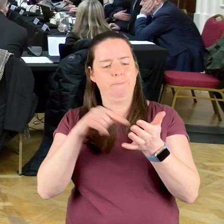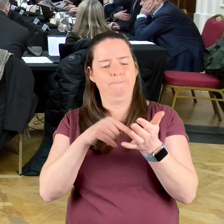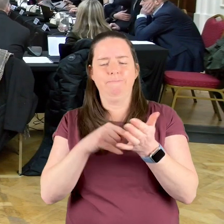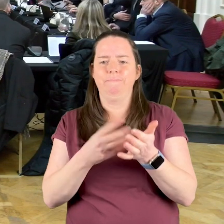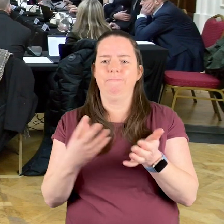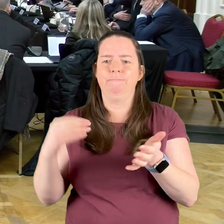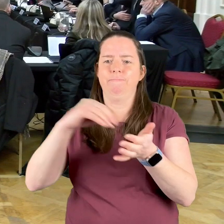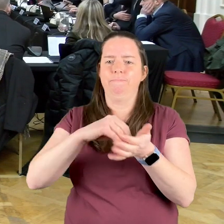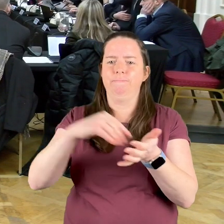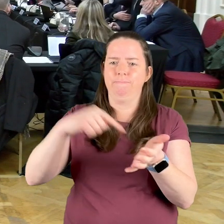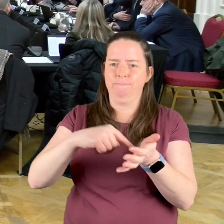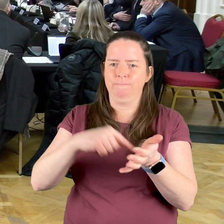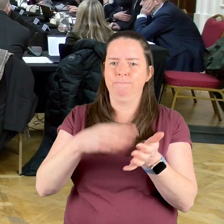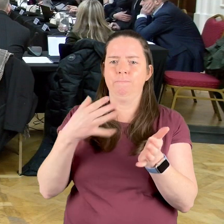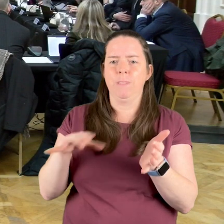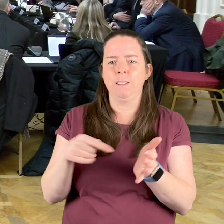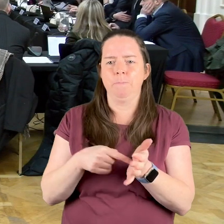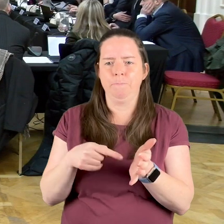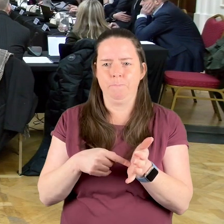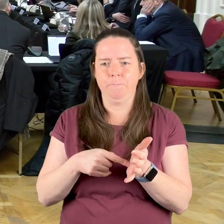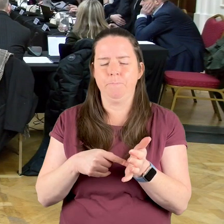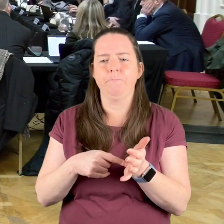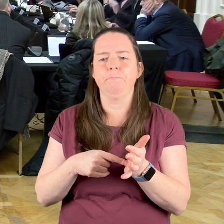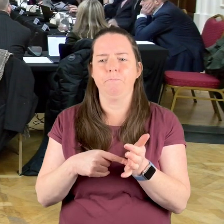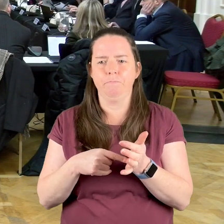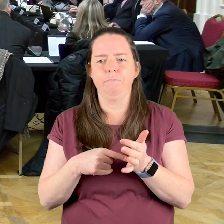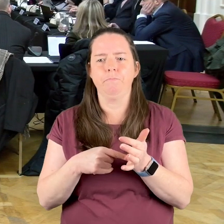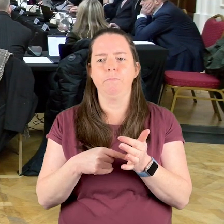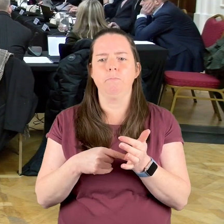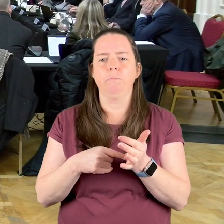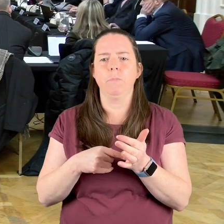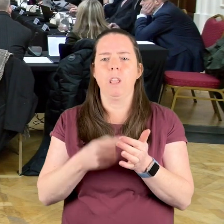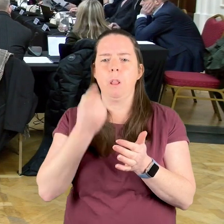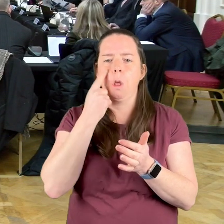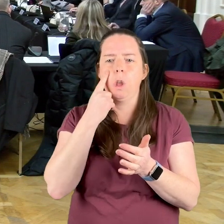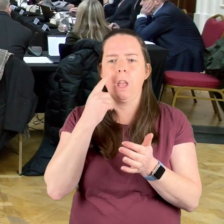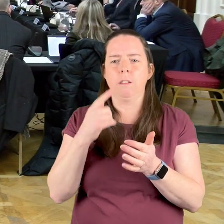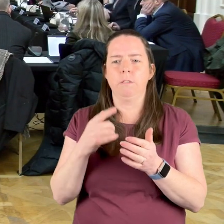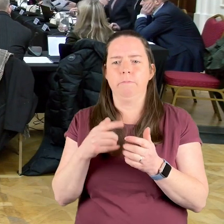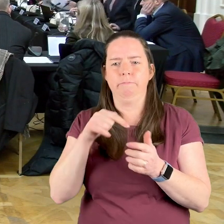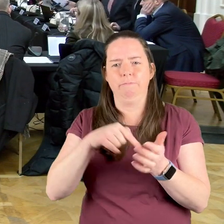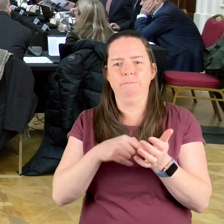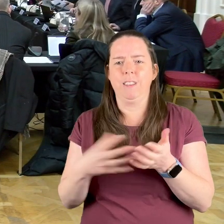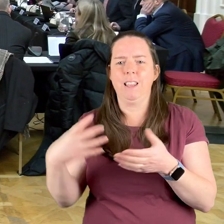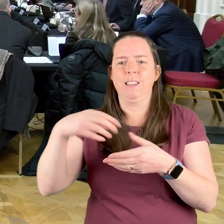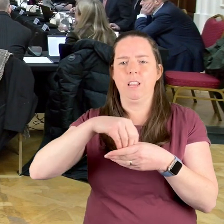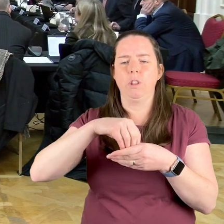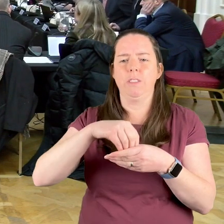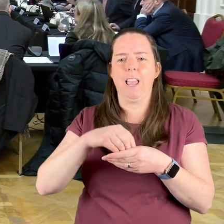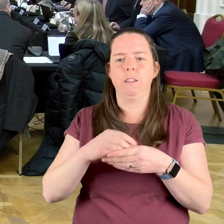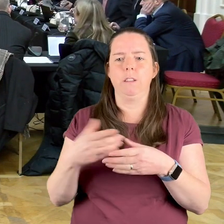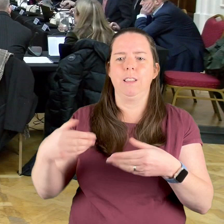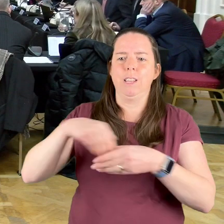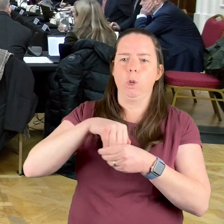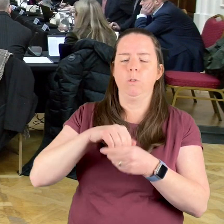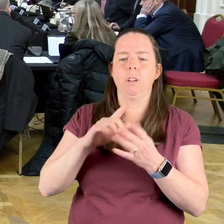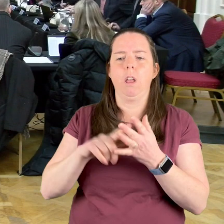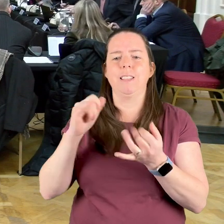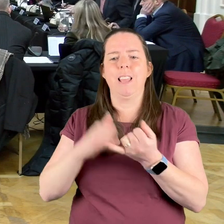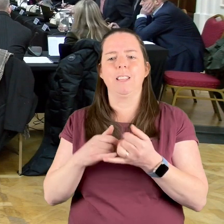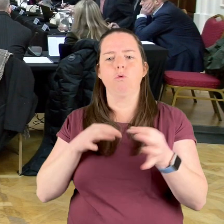to probably put that on the table and look at the life continuum and attaching that and aligning that to